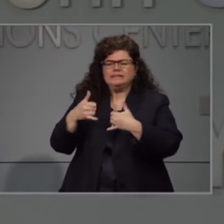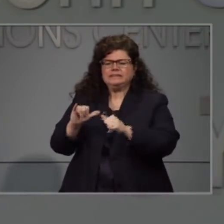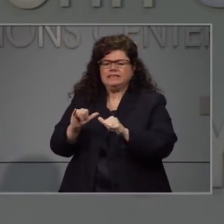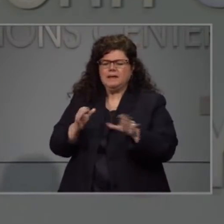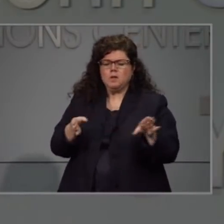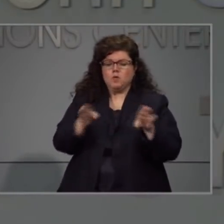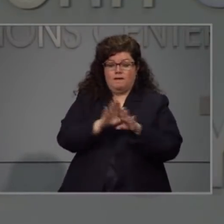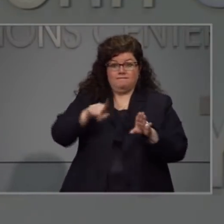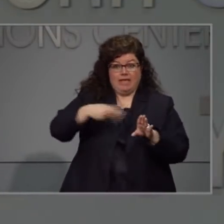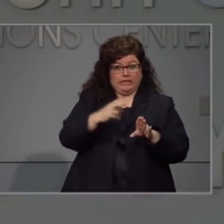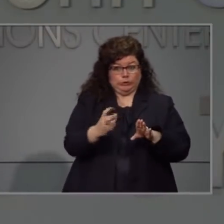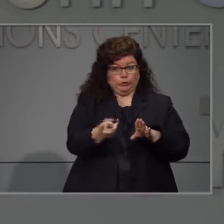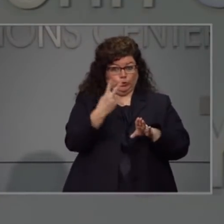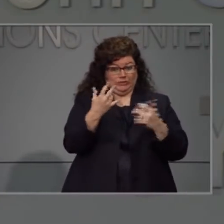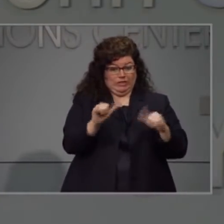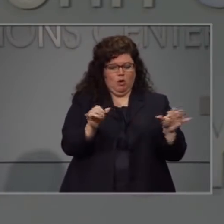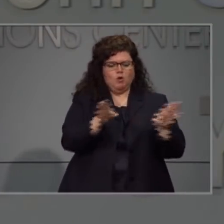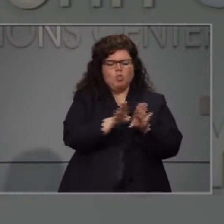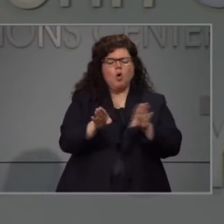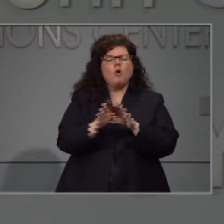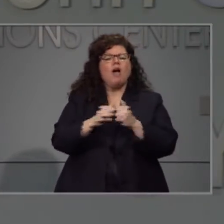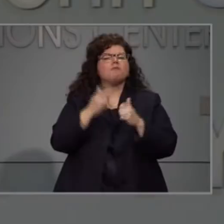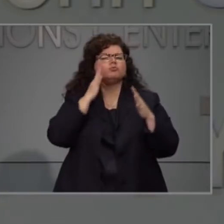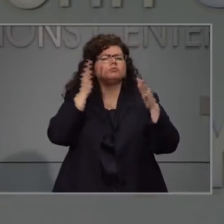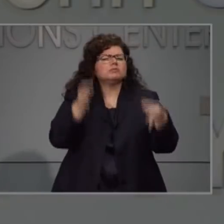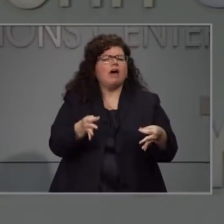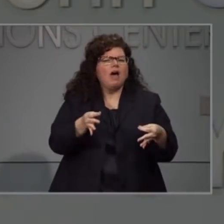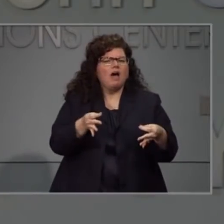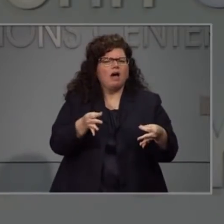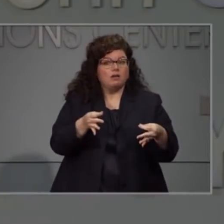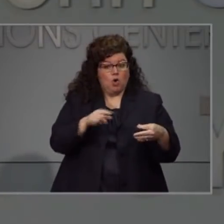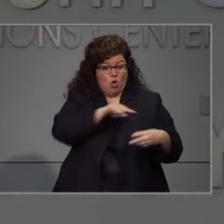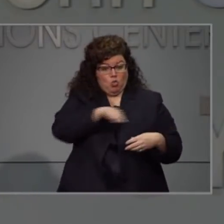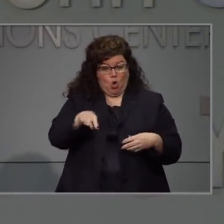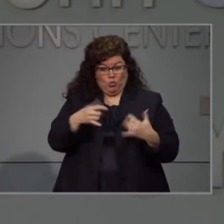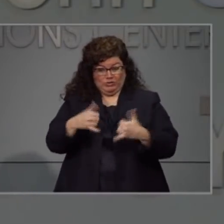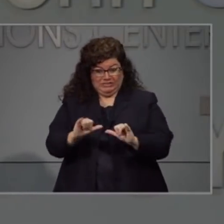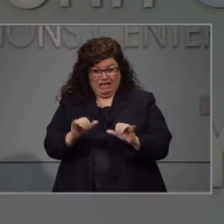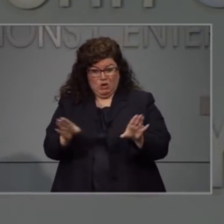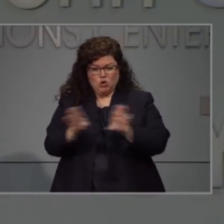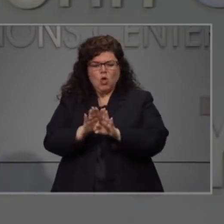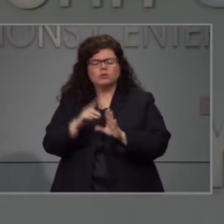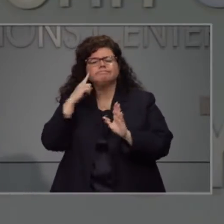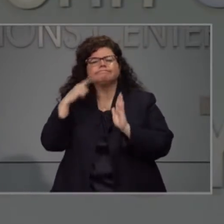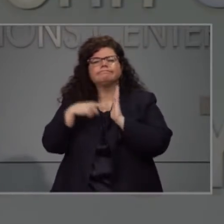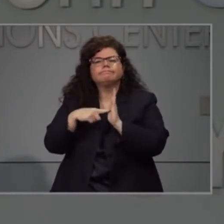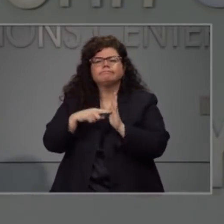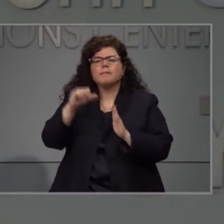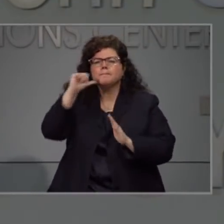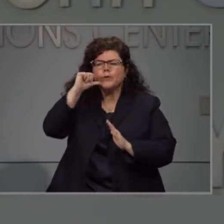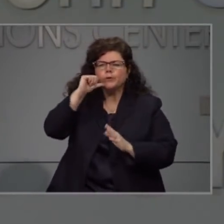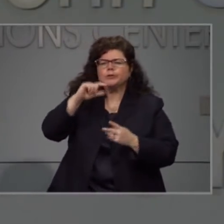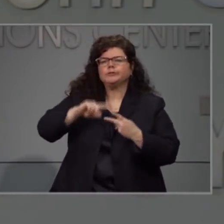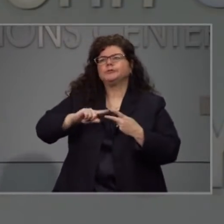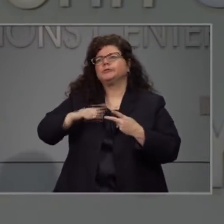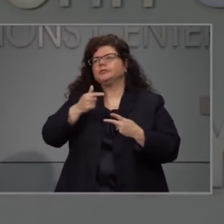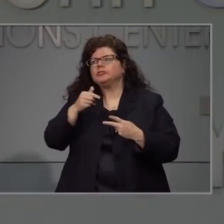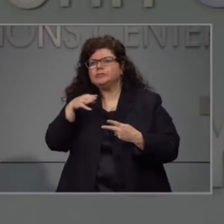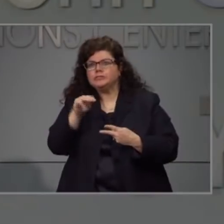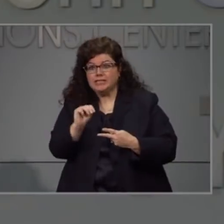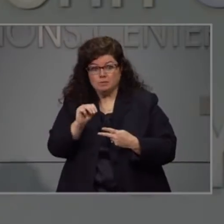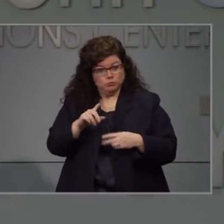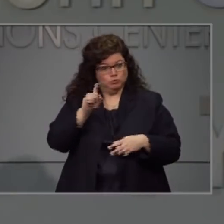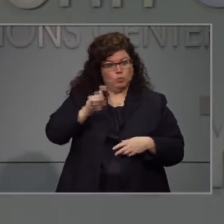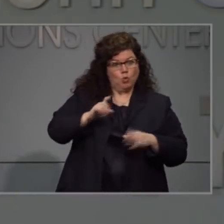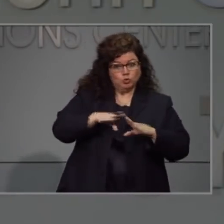phase 2? And do you have a reopening timeline for businesses like gyms and bars that may have been originally set